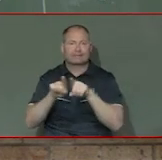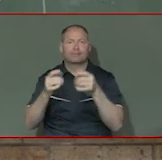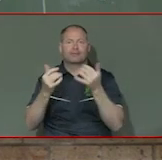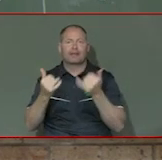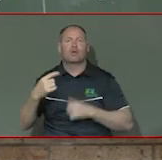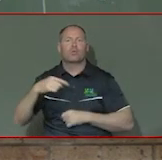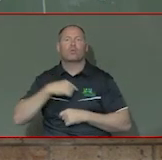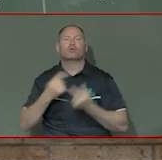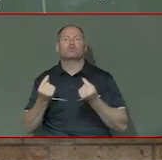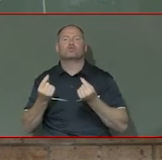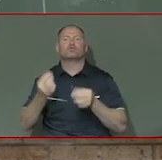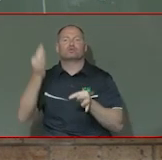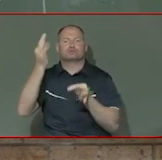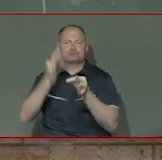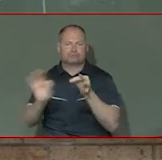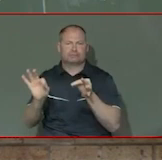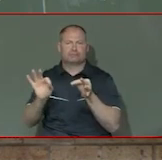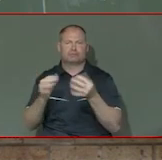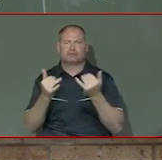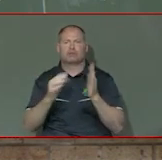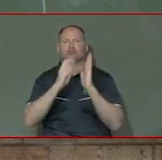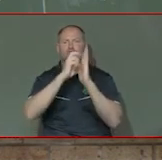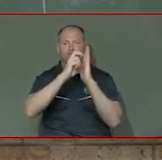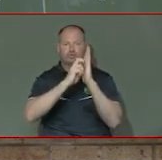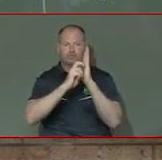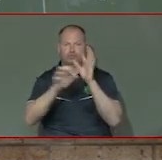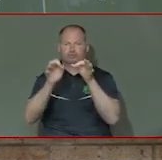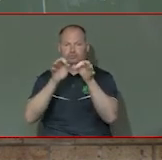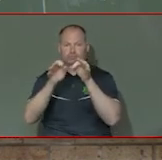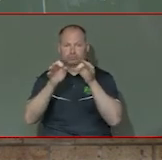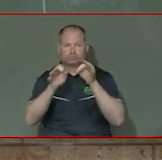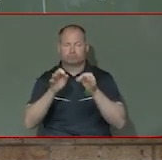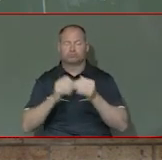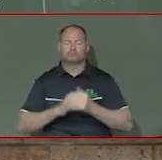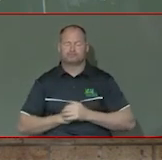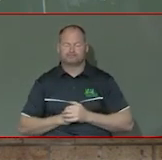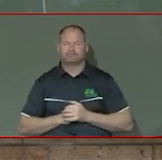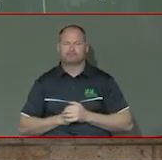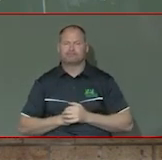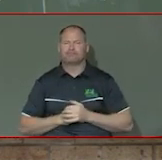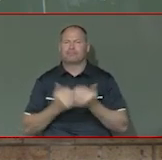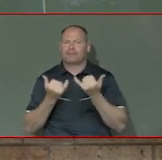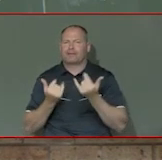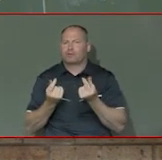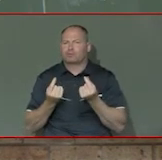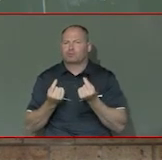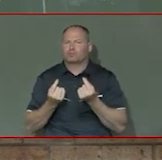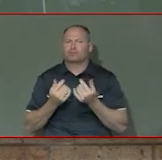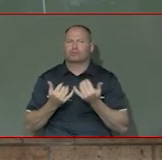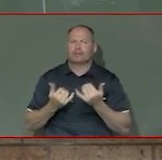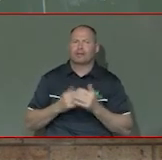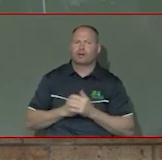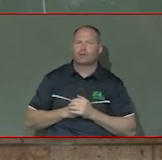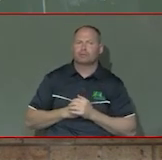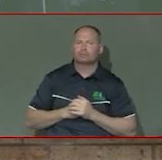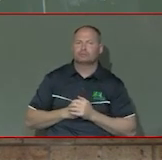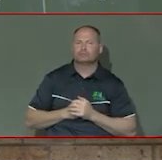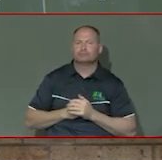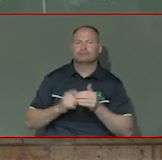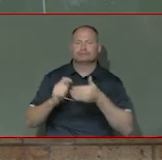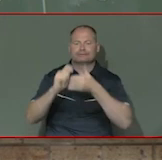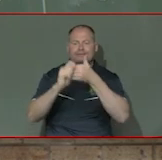let's quickly go through the rules together. Now, what I want you to do, people, if there's multiplication between the